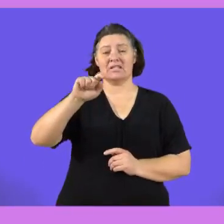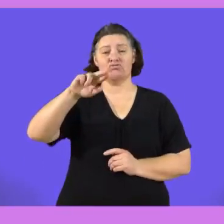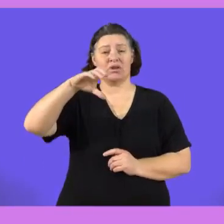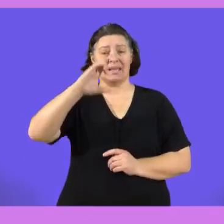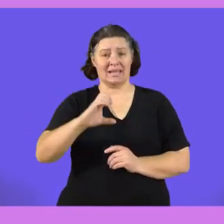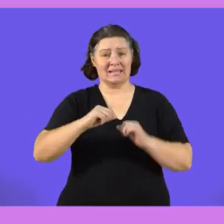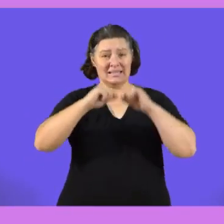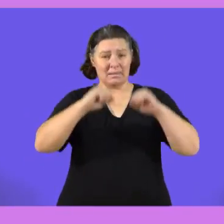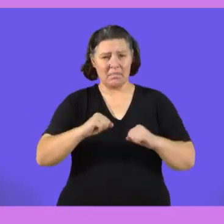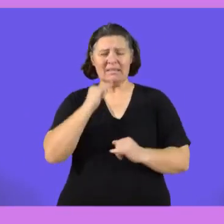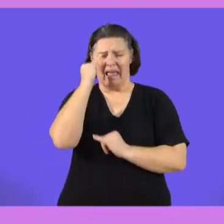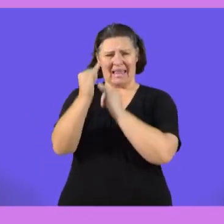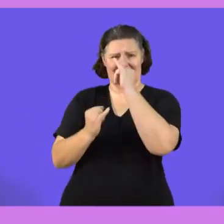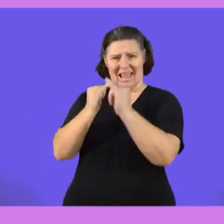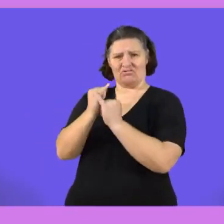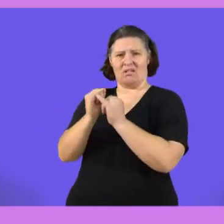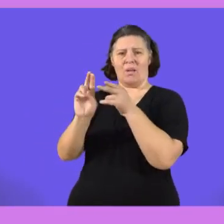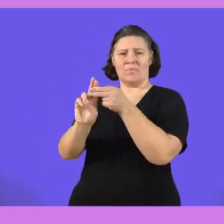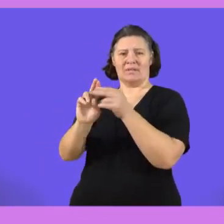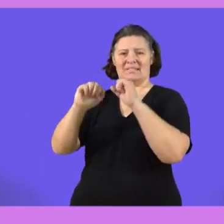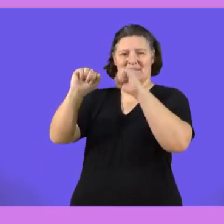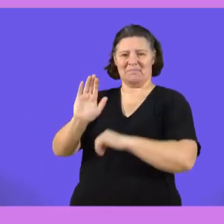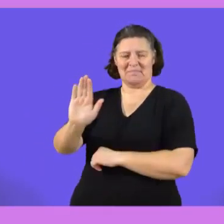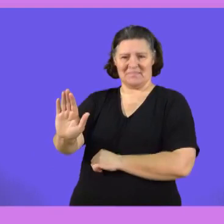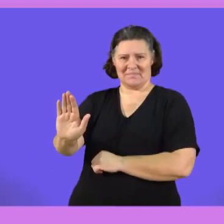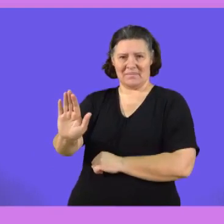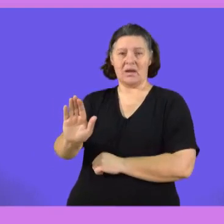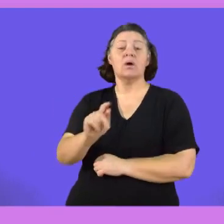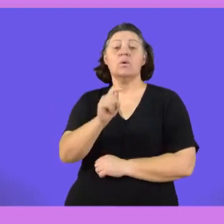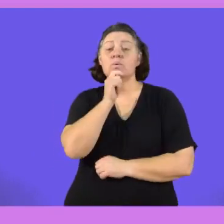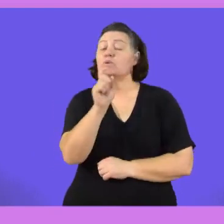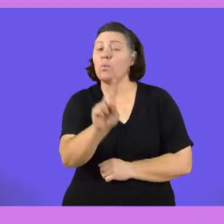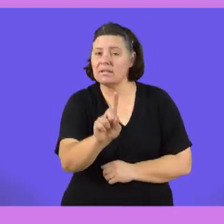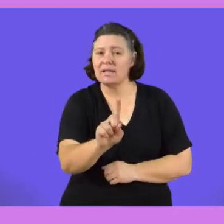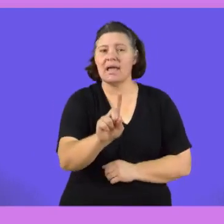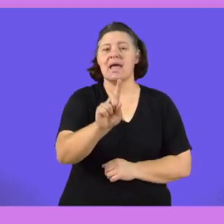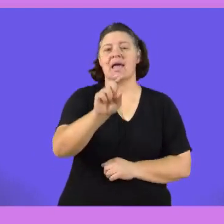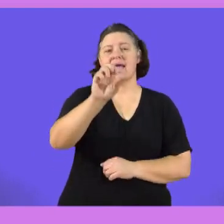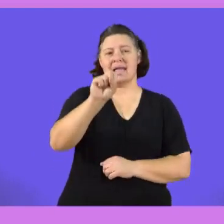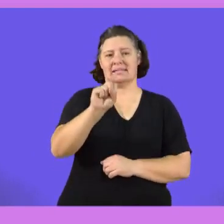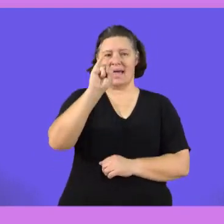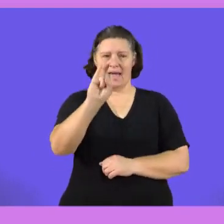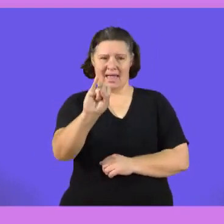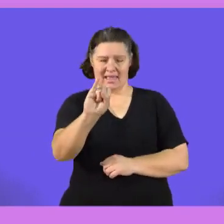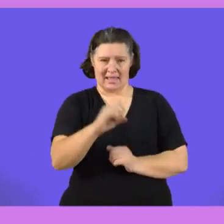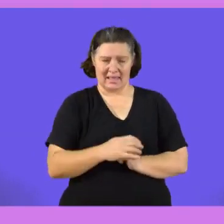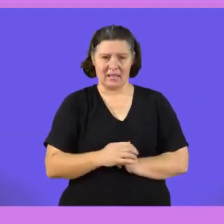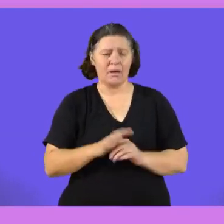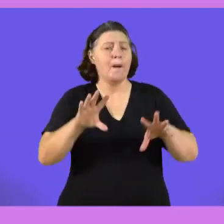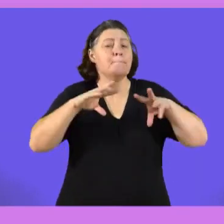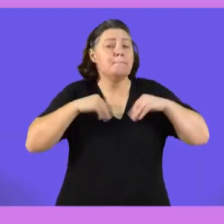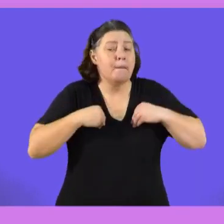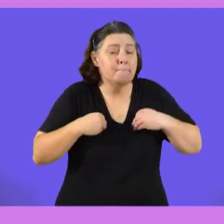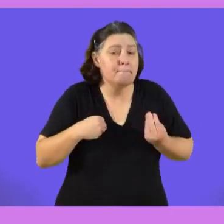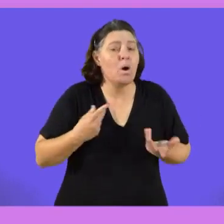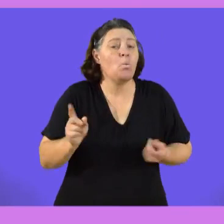system, that's an international system of units. The abbreviation that we use is SI, and it was officially